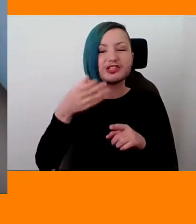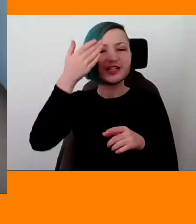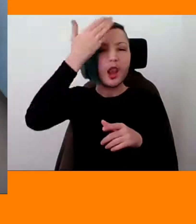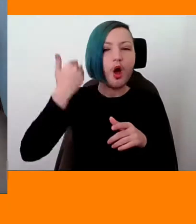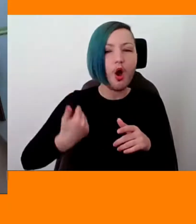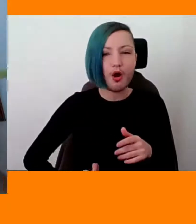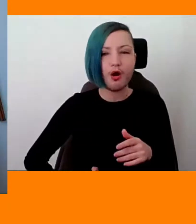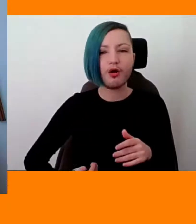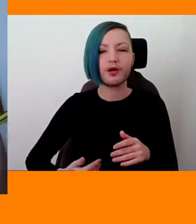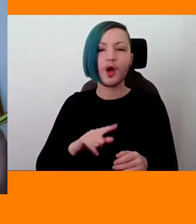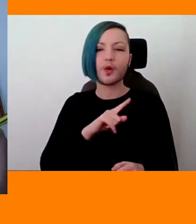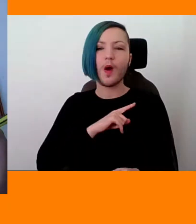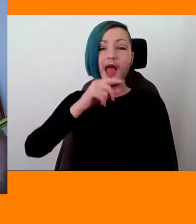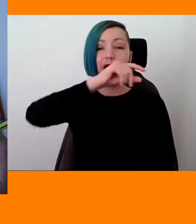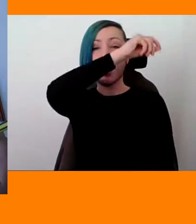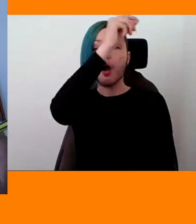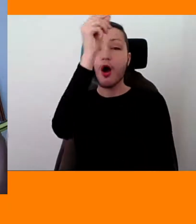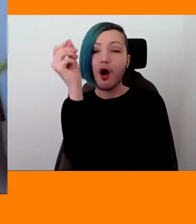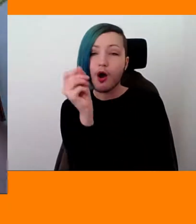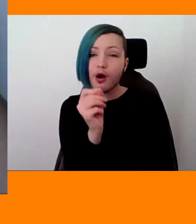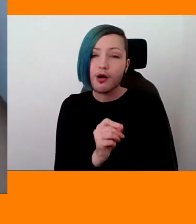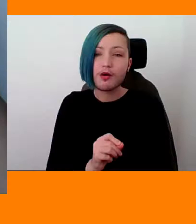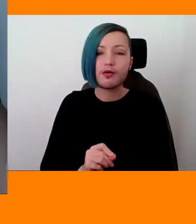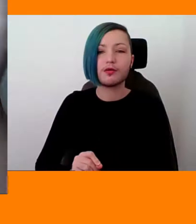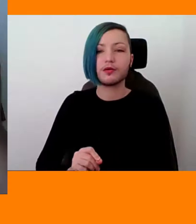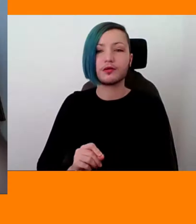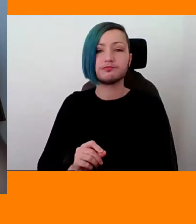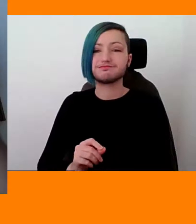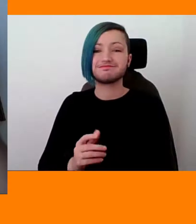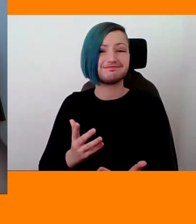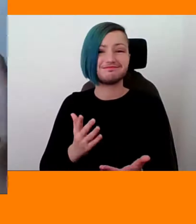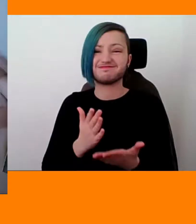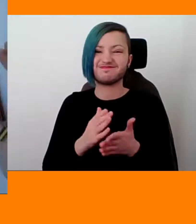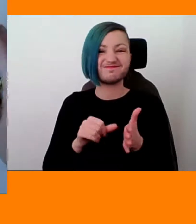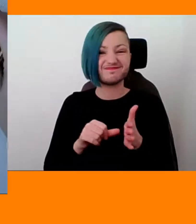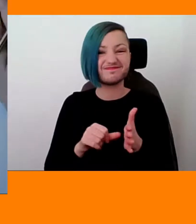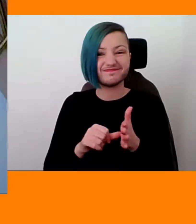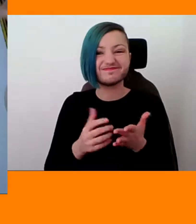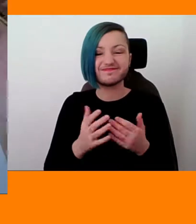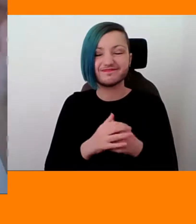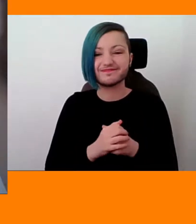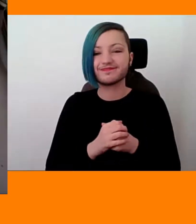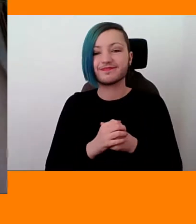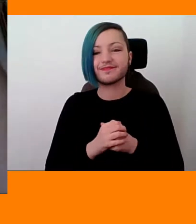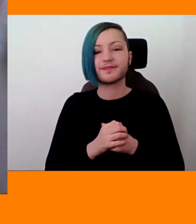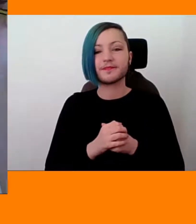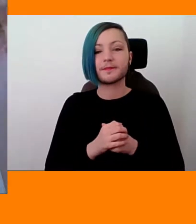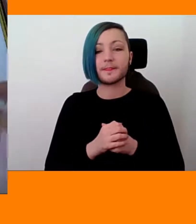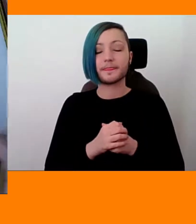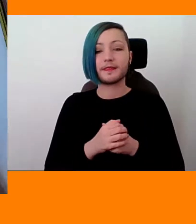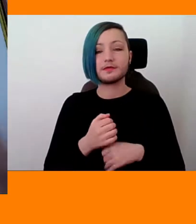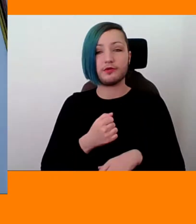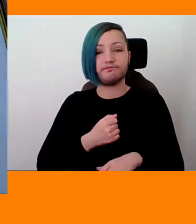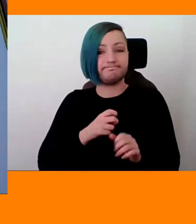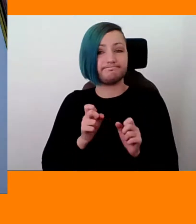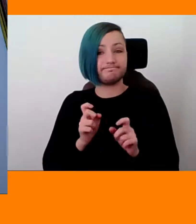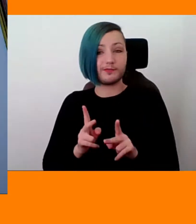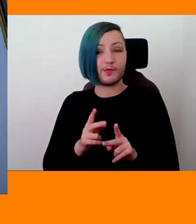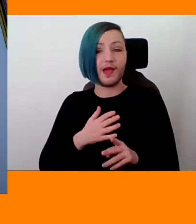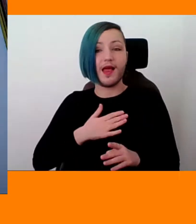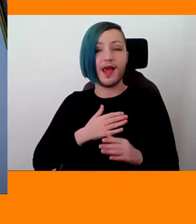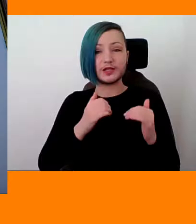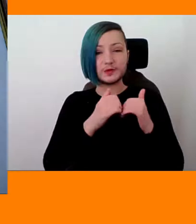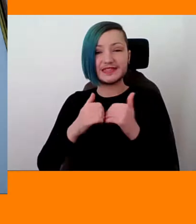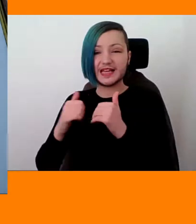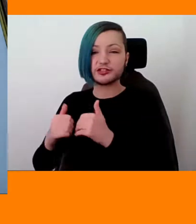because doing really long strokes, continuous strokes with no break, can be quite difficult. So what I like to do is section it off. I'm going to